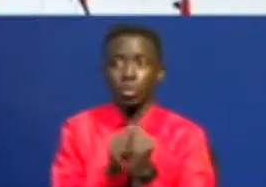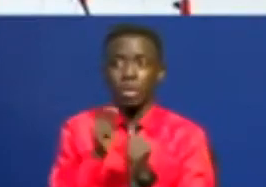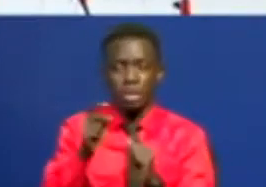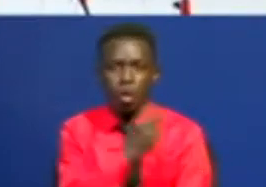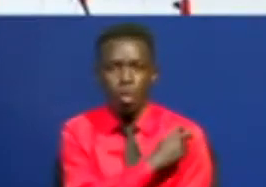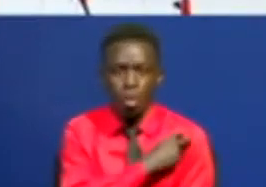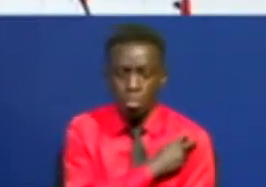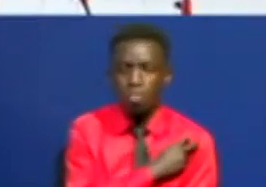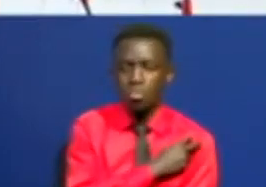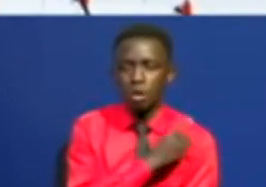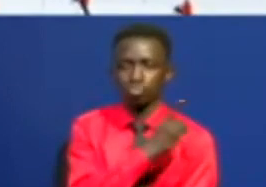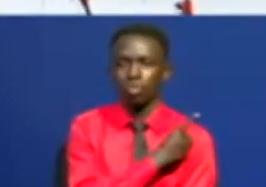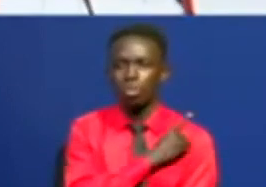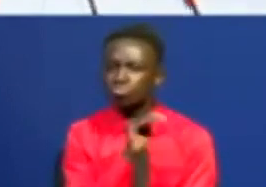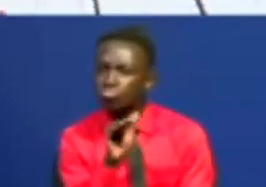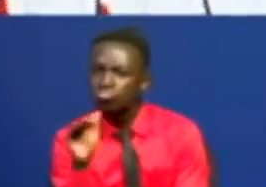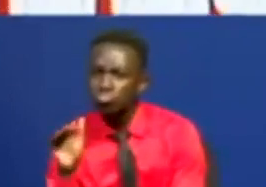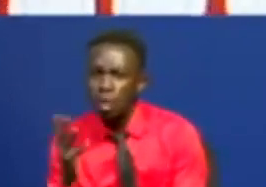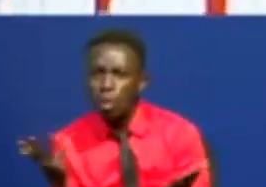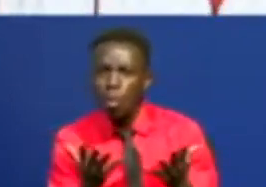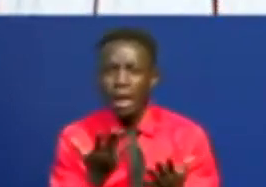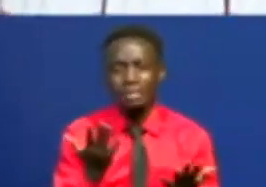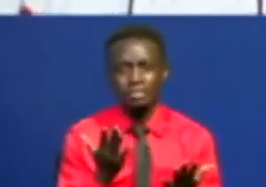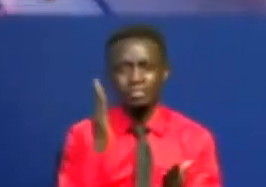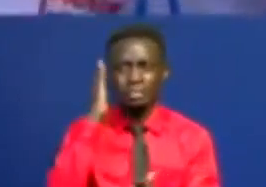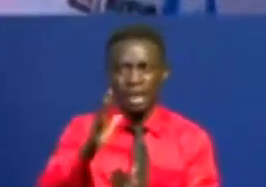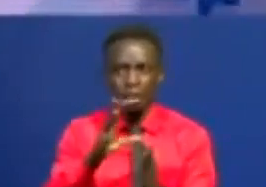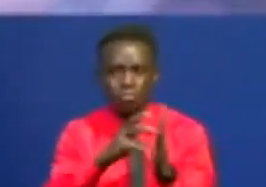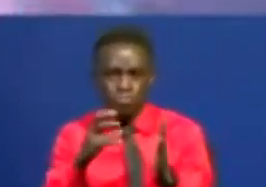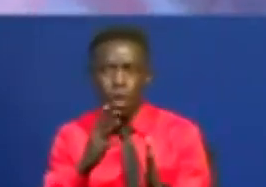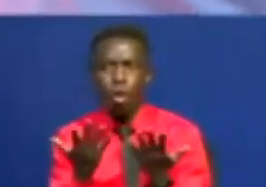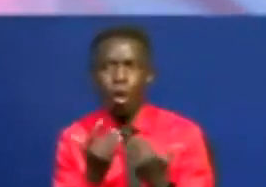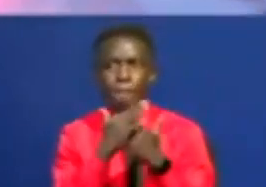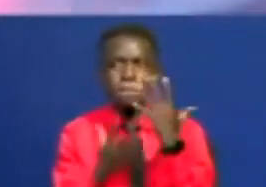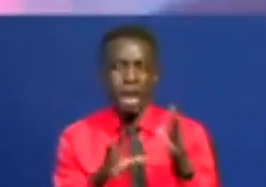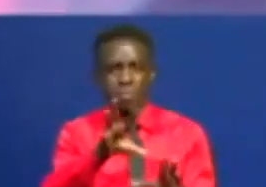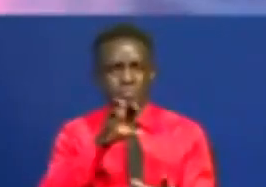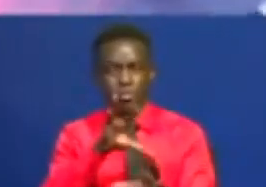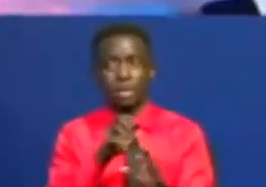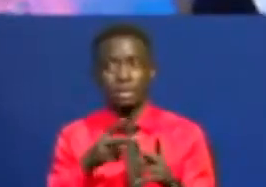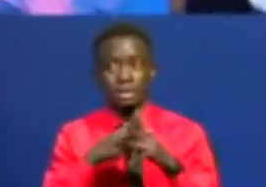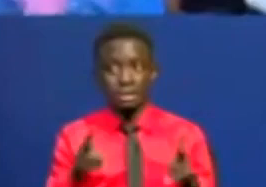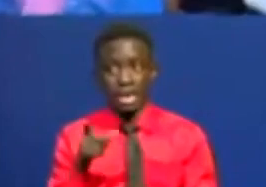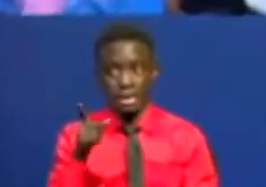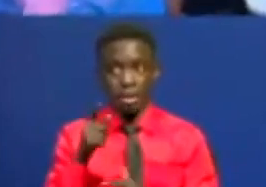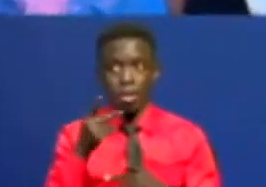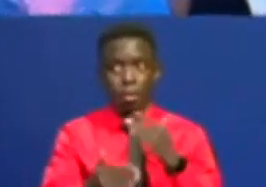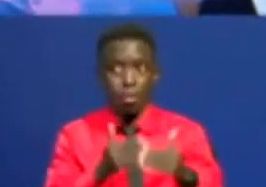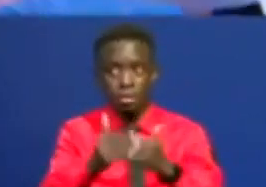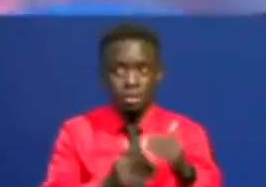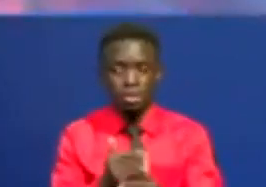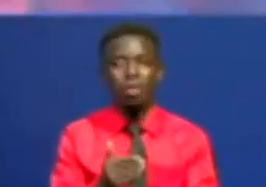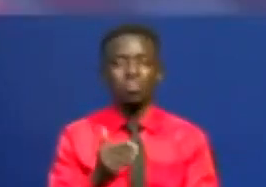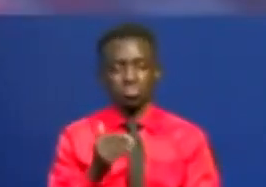be directed at an ailment or just purifying the blood. In beginning the process, the therapist prepares the